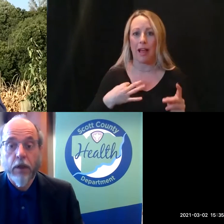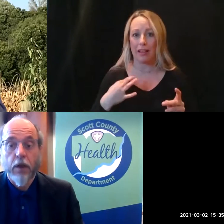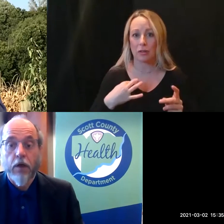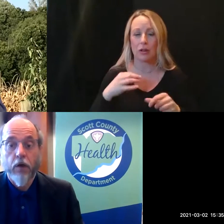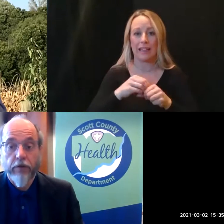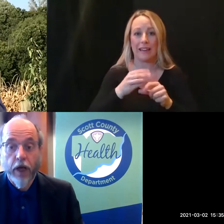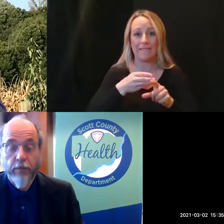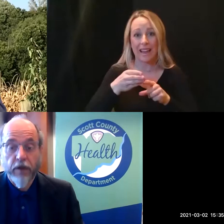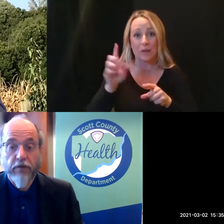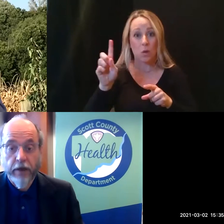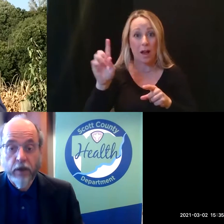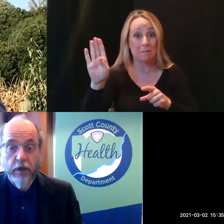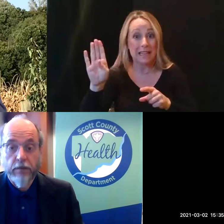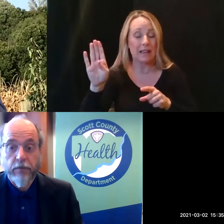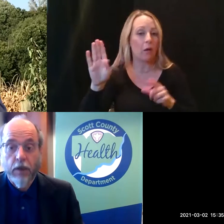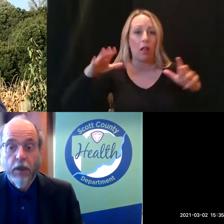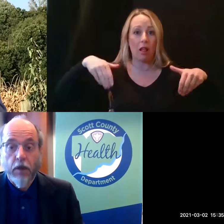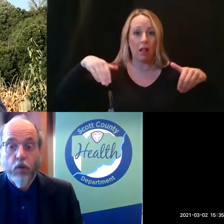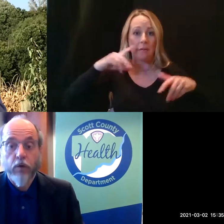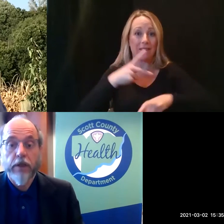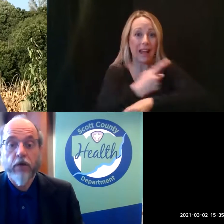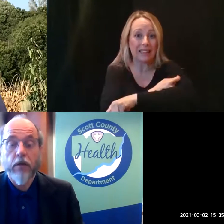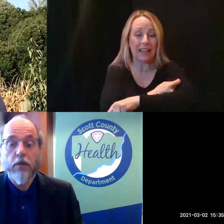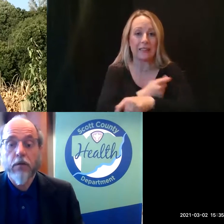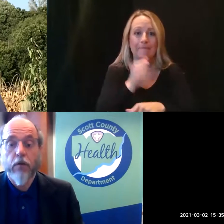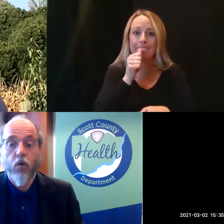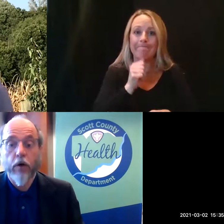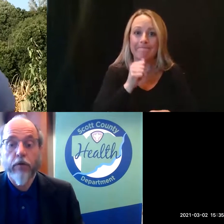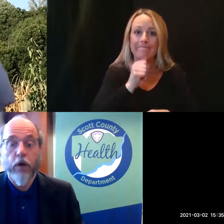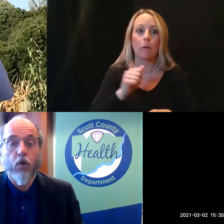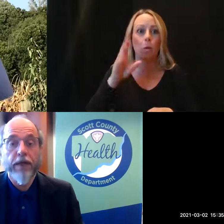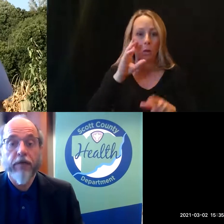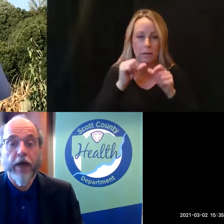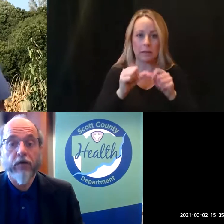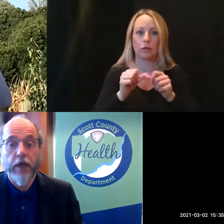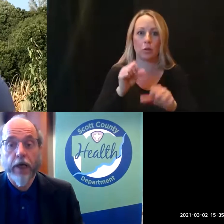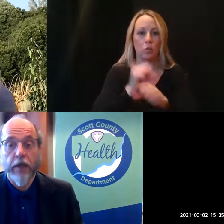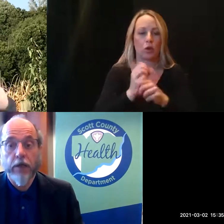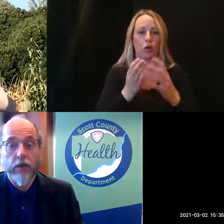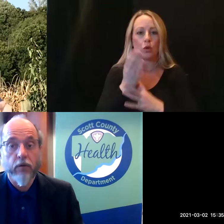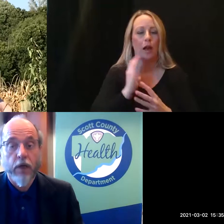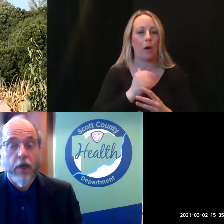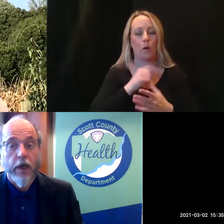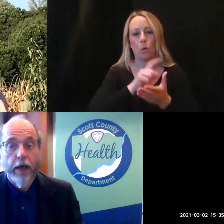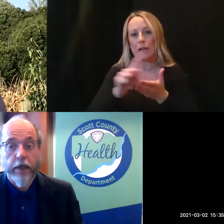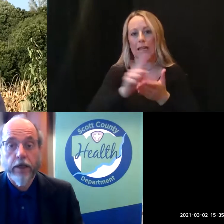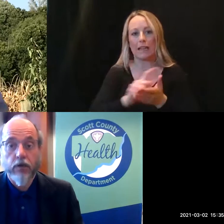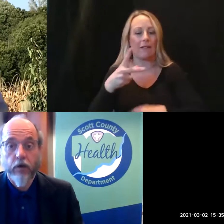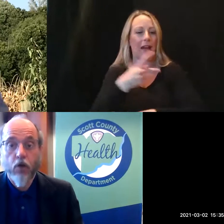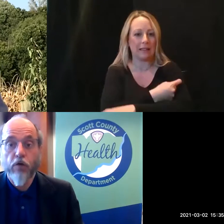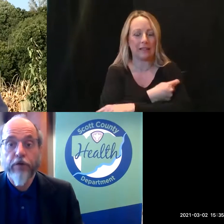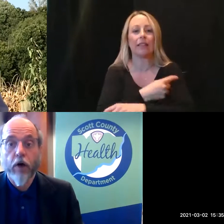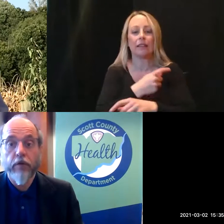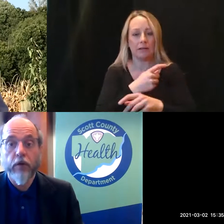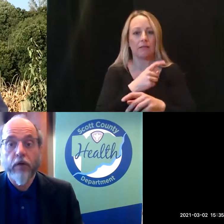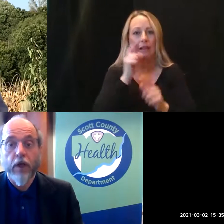1B who have not been vaccinated. We will continue the work through our weekly vaccine allocations to